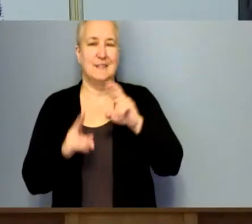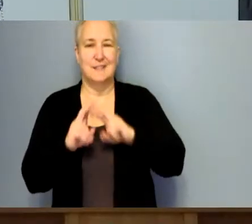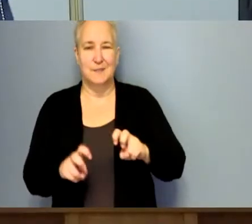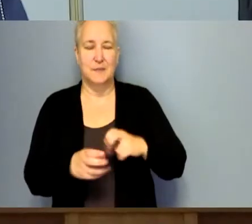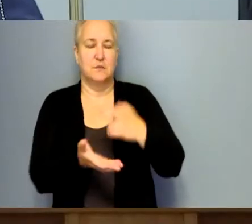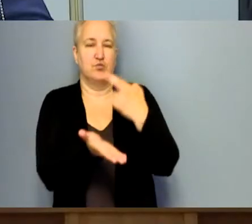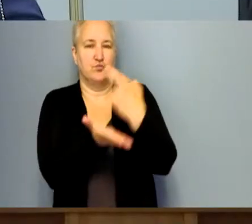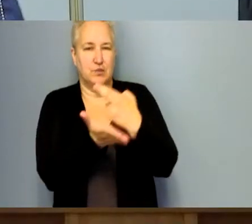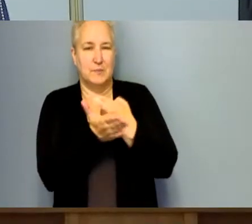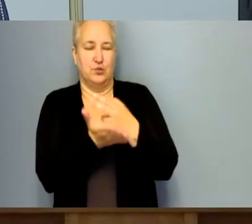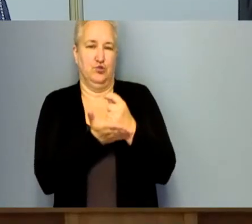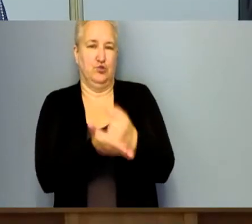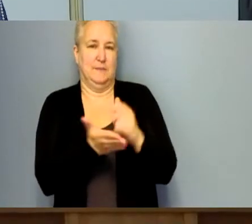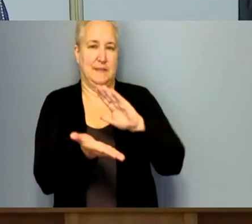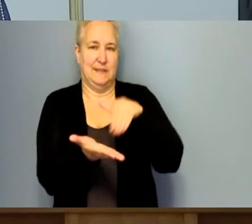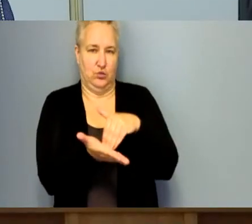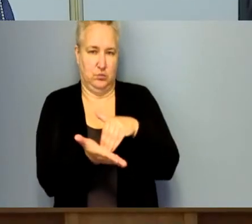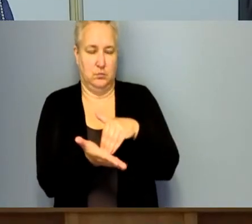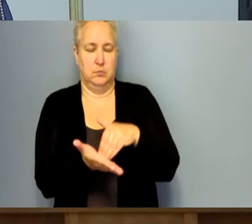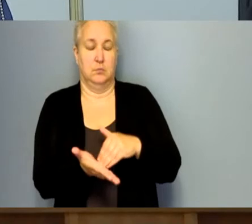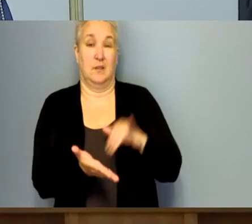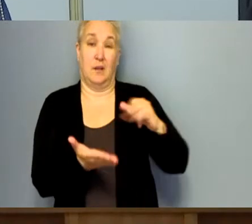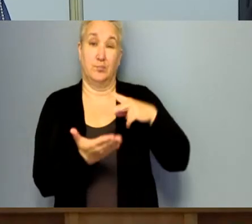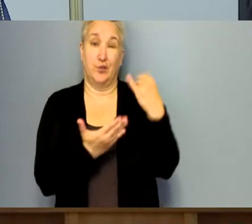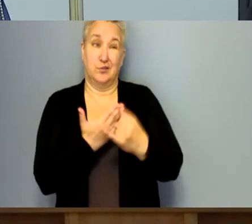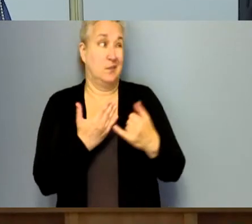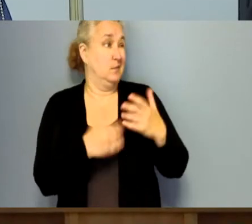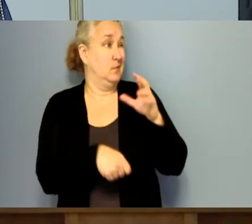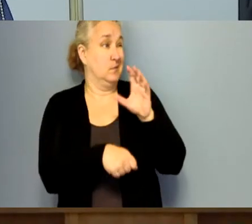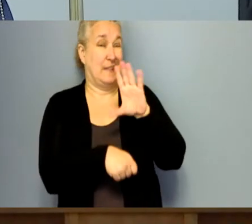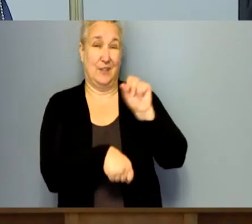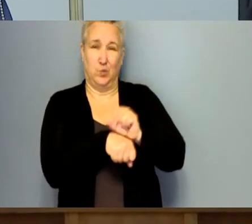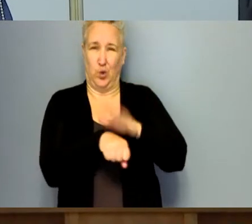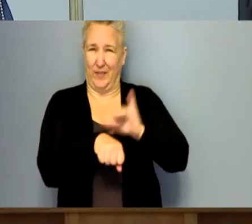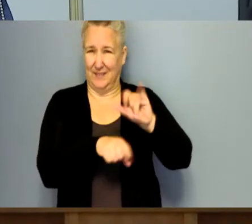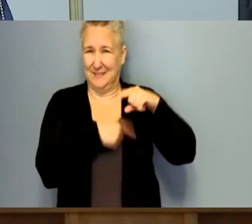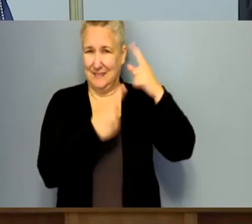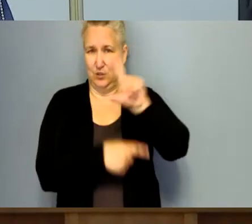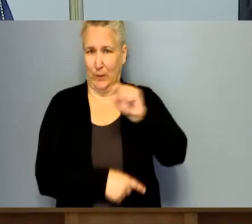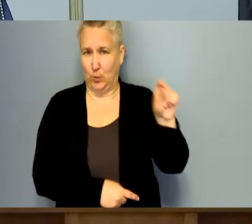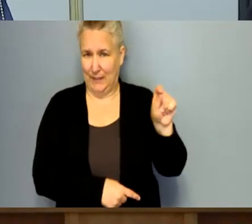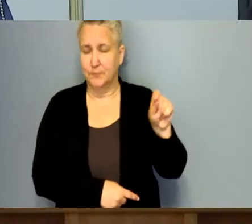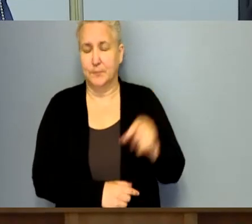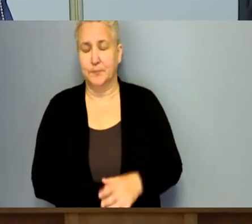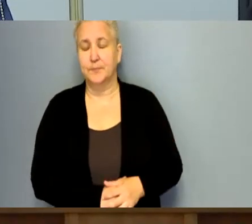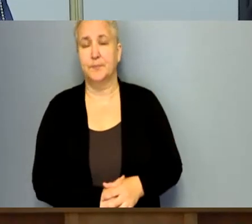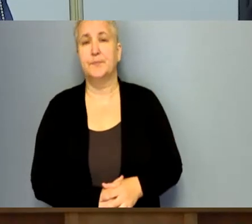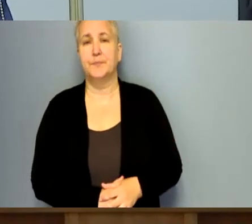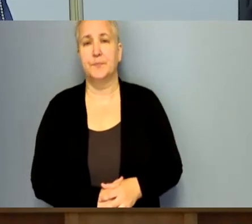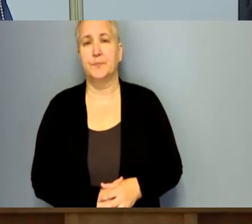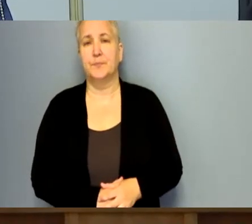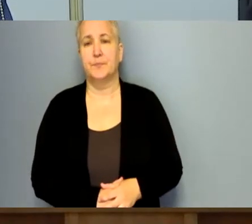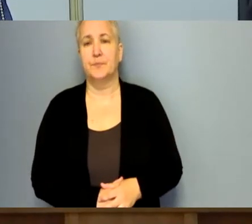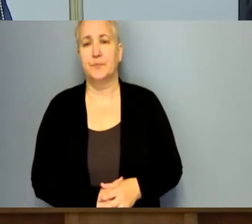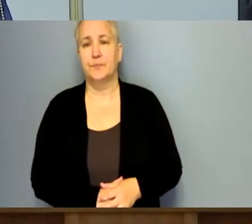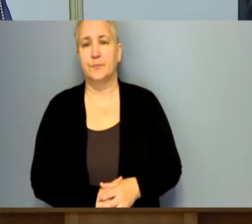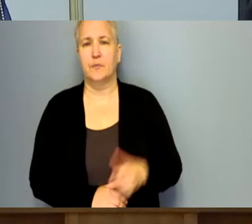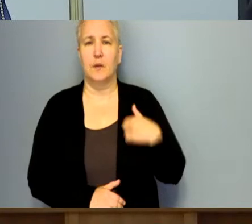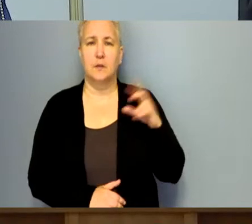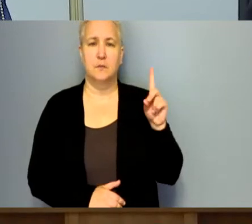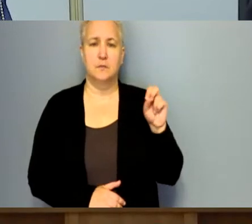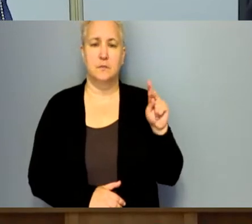Center, which is a project the county's been working on really since 2020. And we have, I know Donna Duffy-Bell is